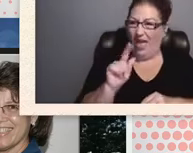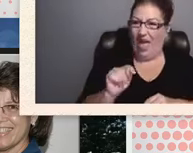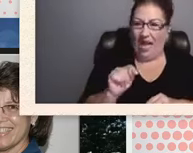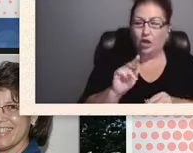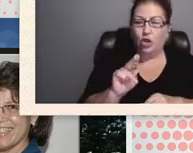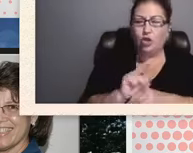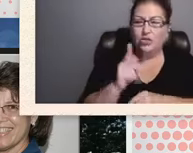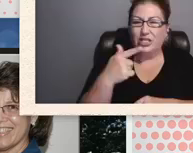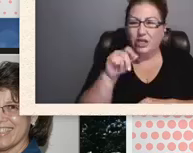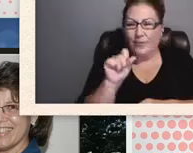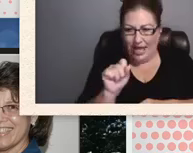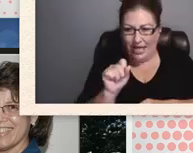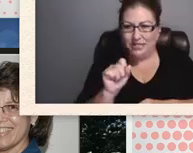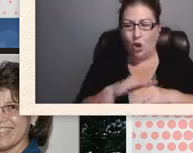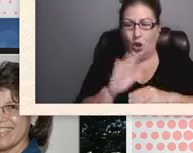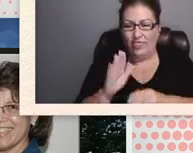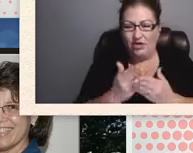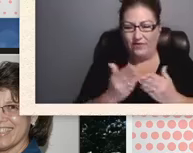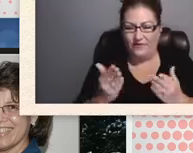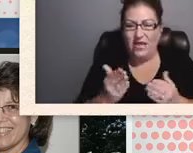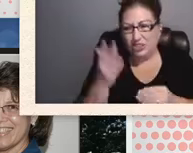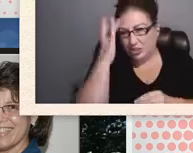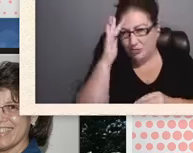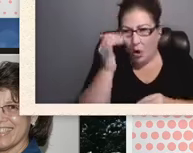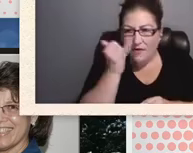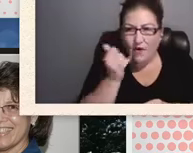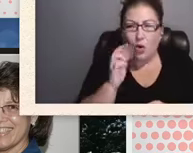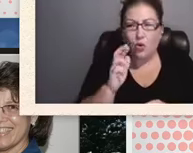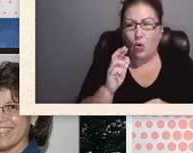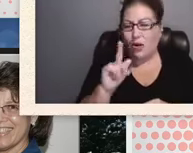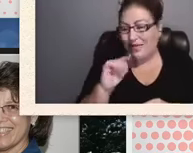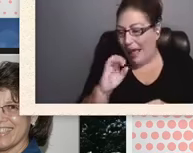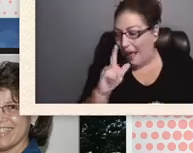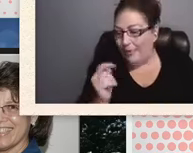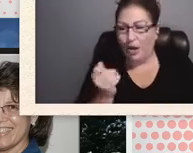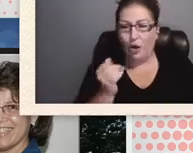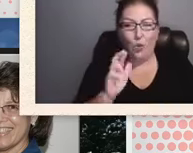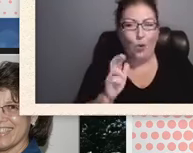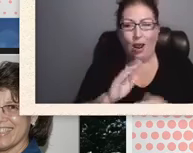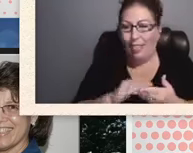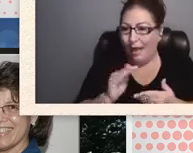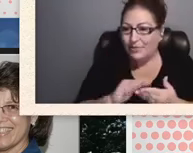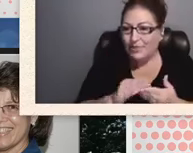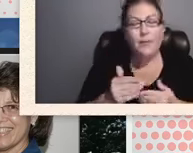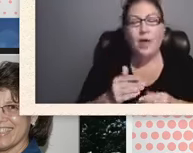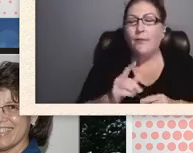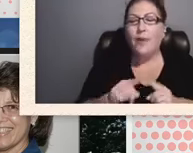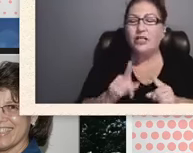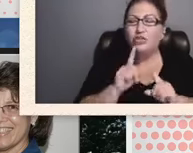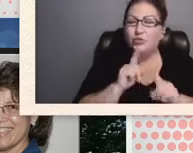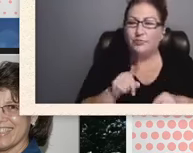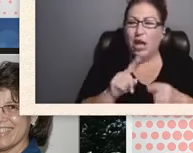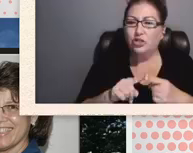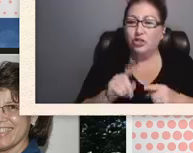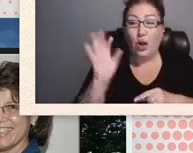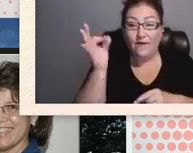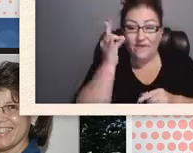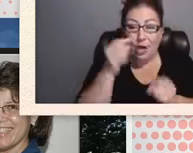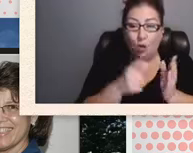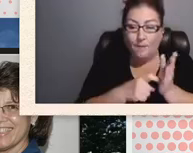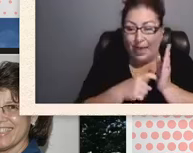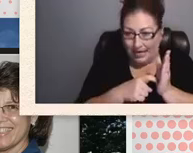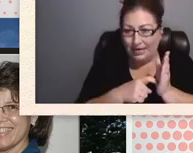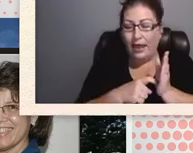on their device, a smartphone, a tablet, a laptop. But it is in response to a federal mandate with